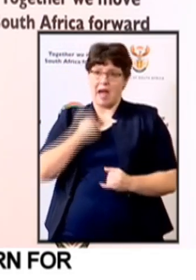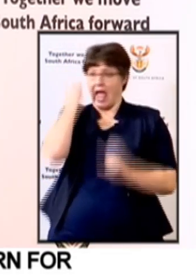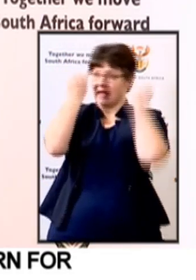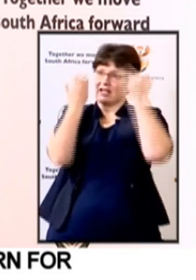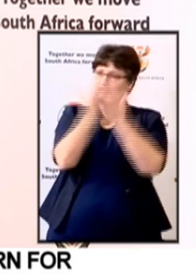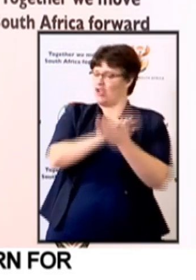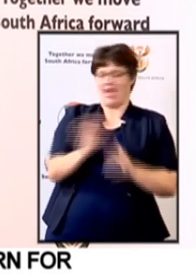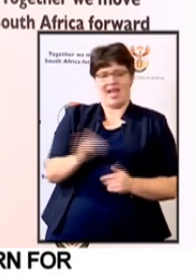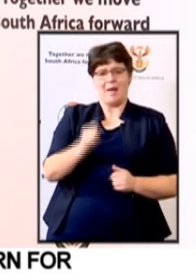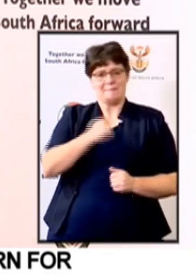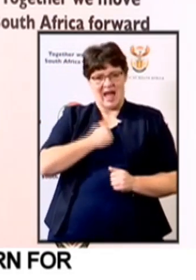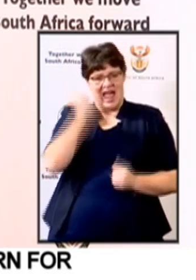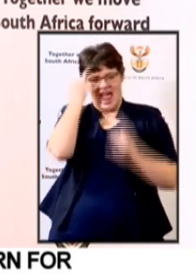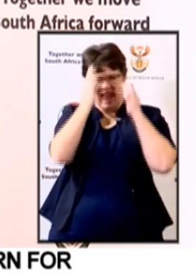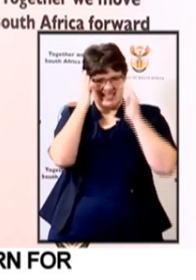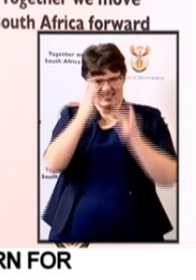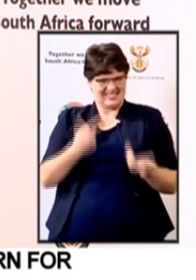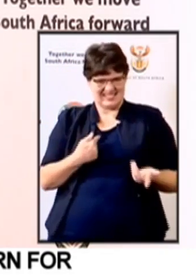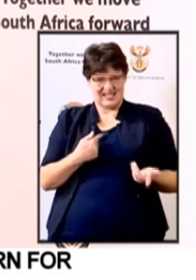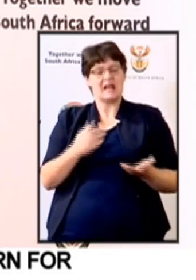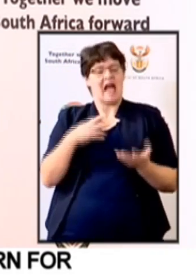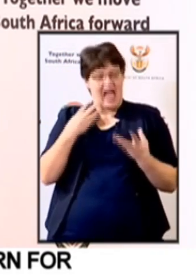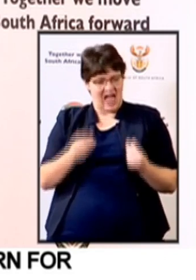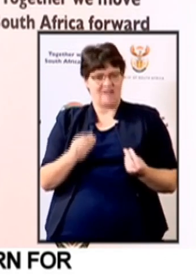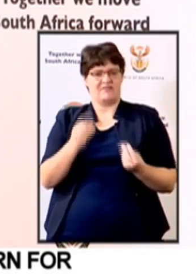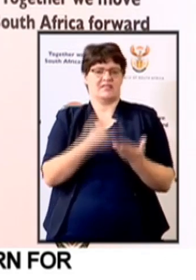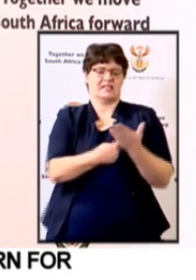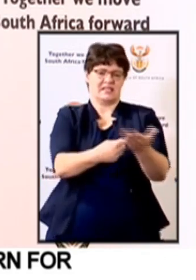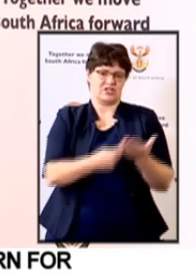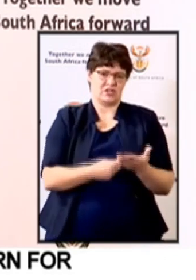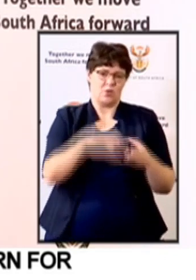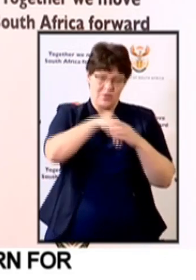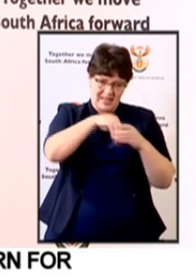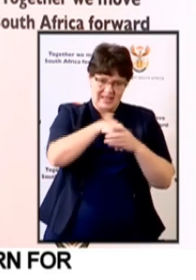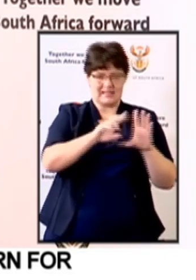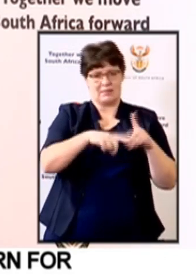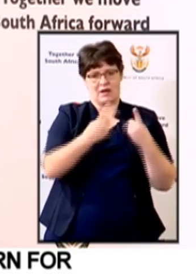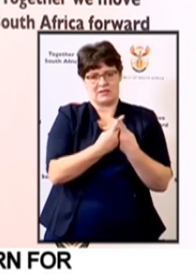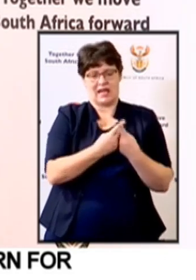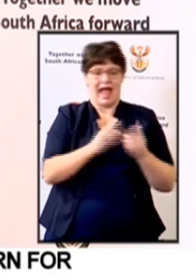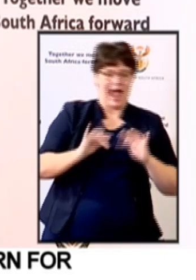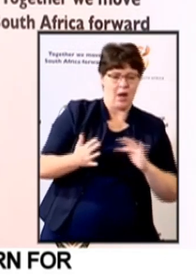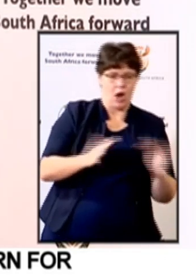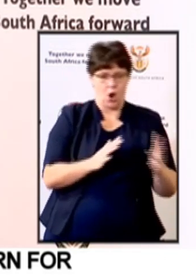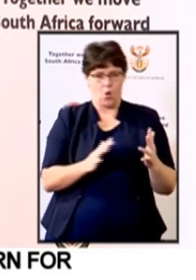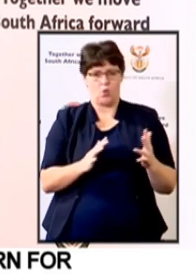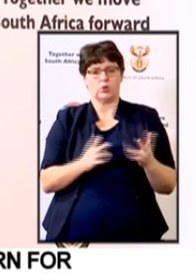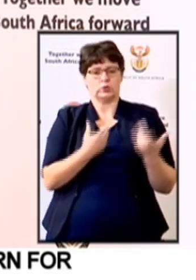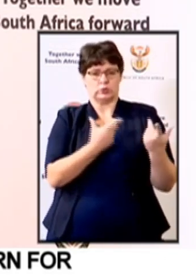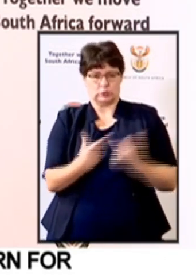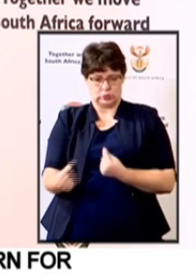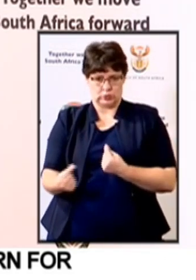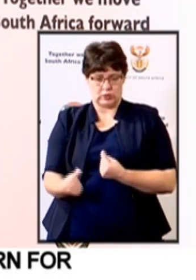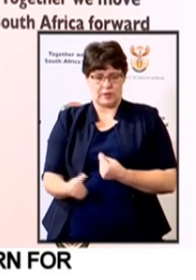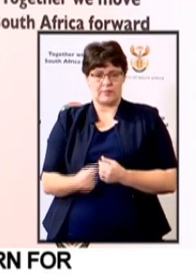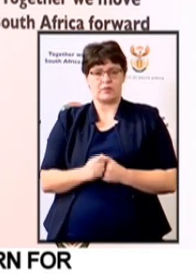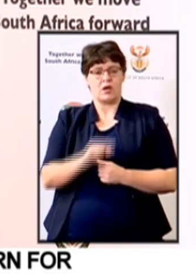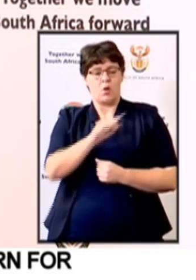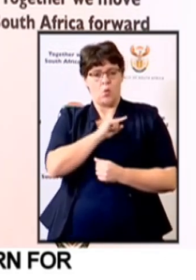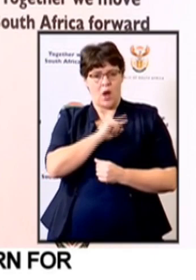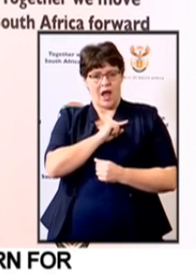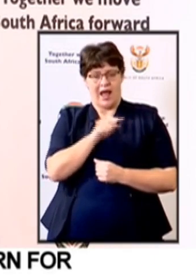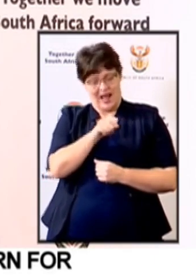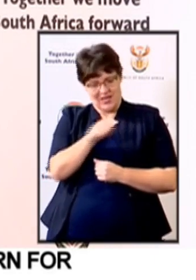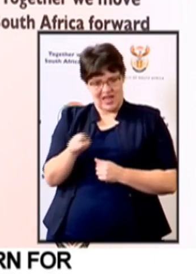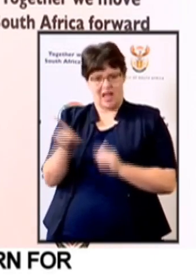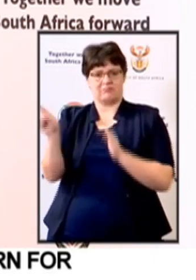stage, but there's some discussions that we are taking in the department about how we manage that, because it is a fact that they are losing time